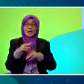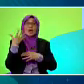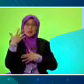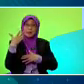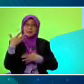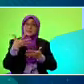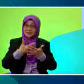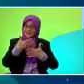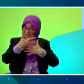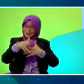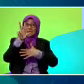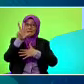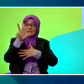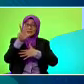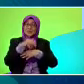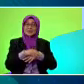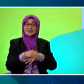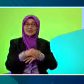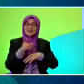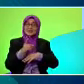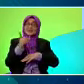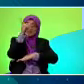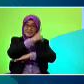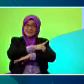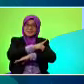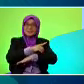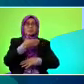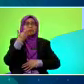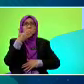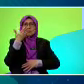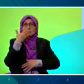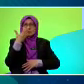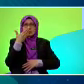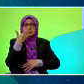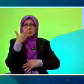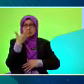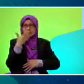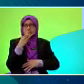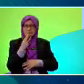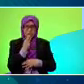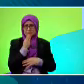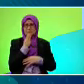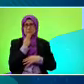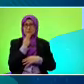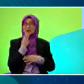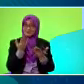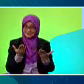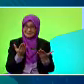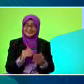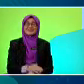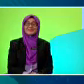after 3 Can days. And- can you still smell it? Can you smell it? But the smell turned a little bit sour. Oh, okay. All right.